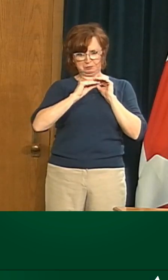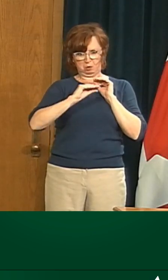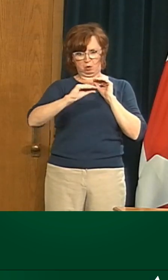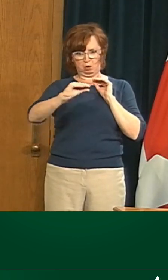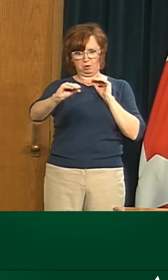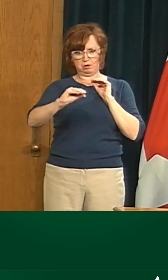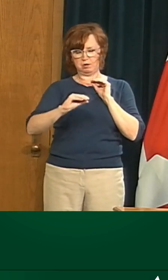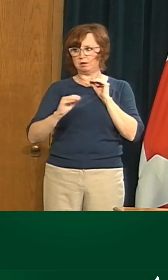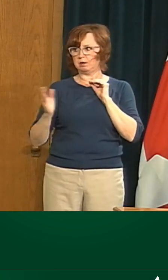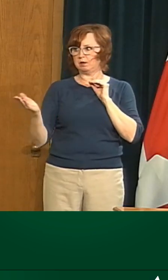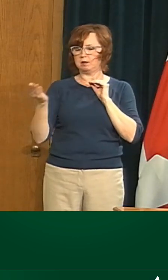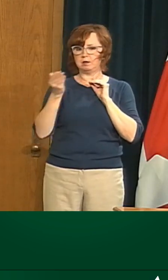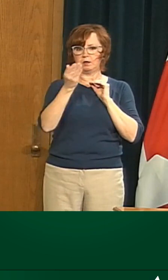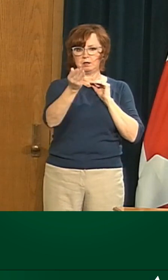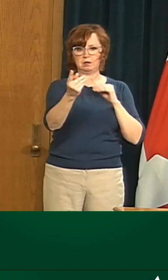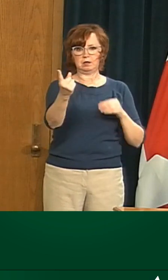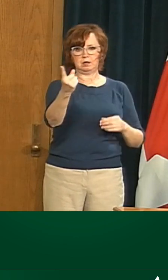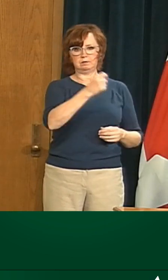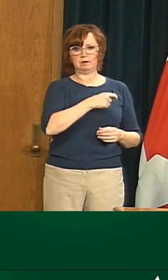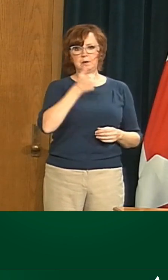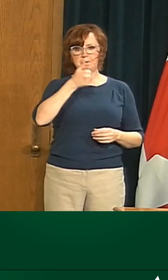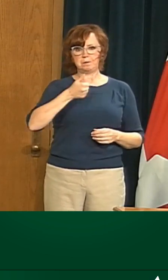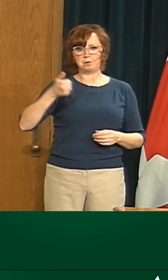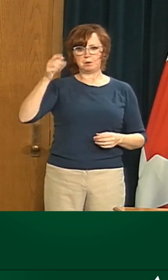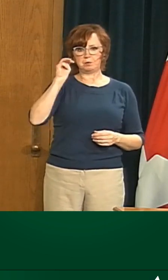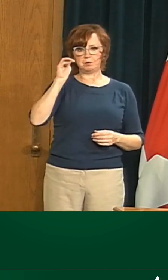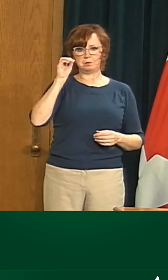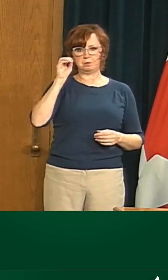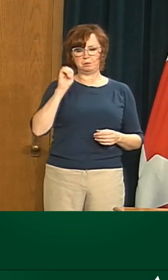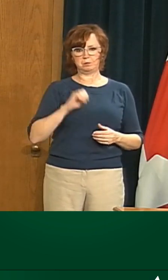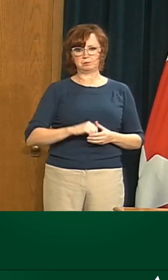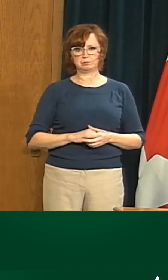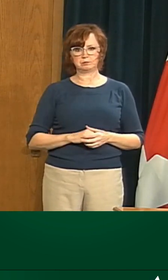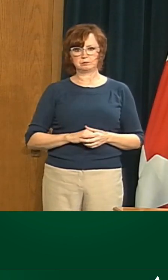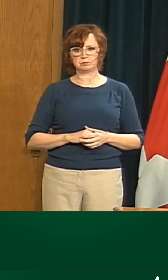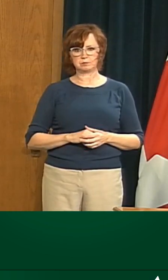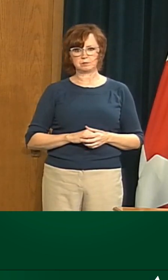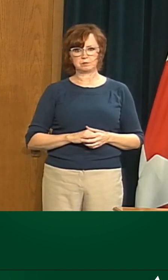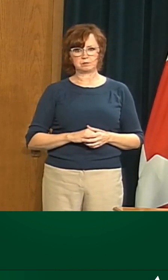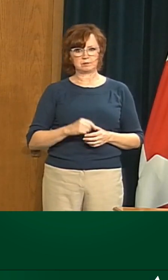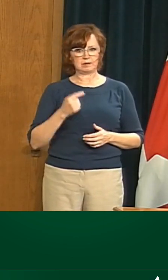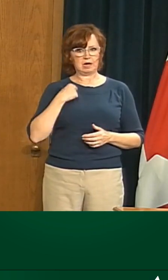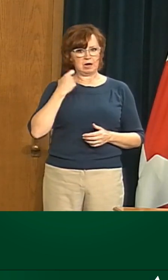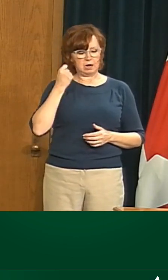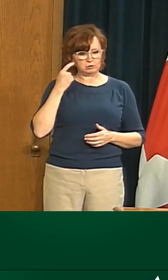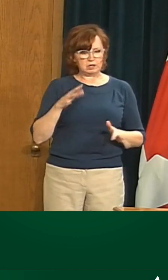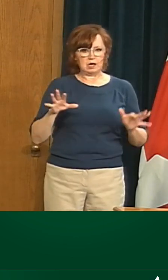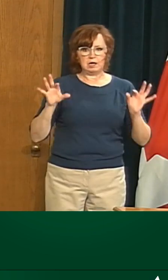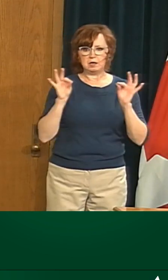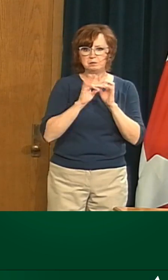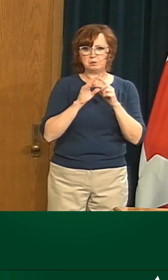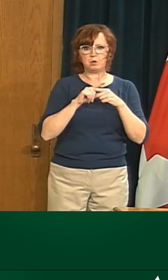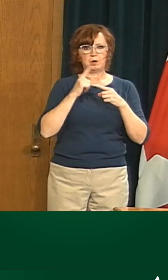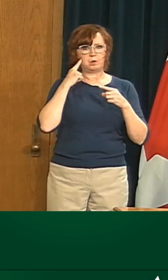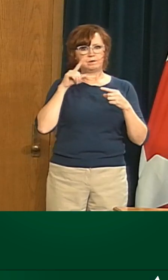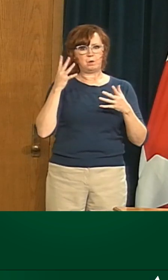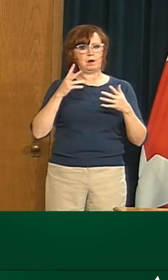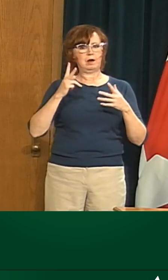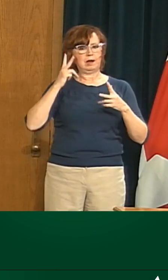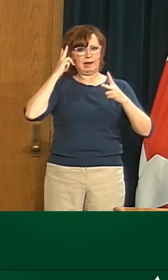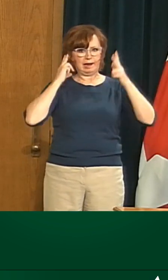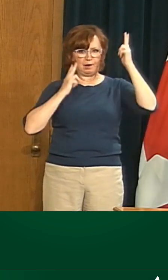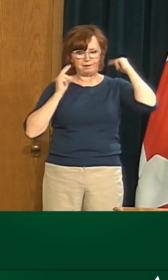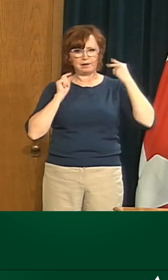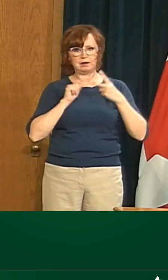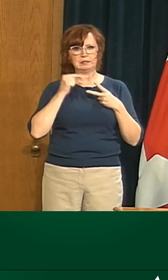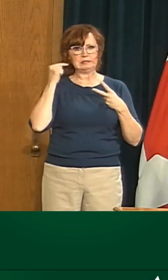Follow-up, Steph? Yeah, for the Premier, I understand the need for people to get their teeth cleaned and for their hair to get cut, but these seem like